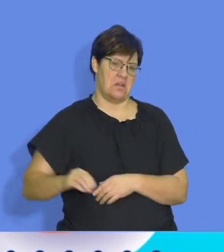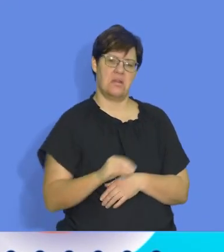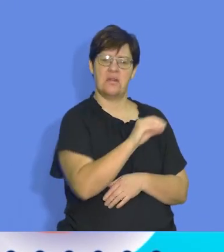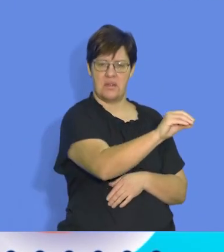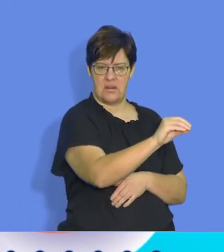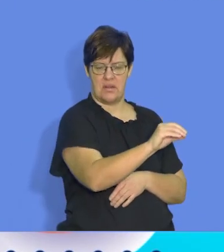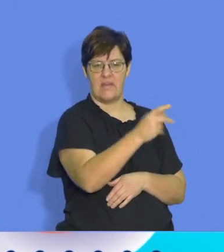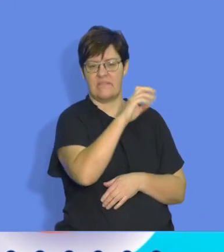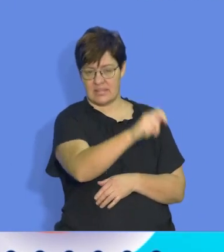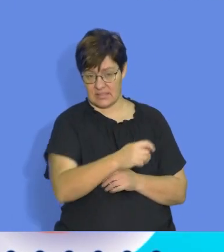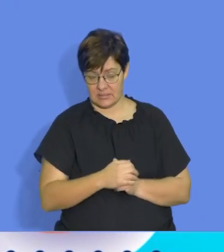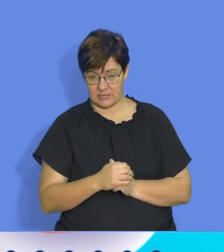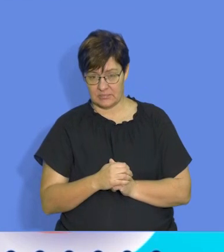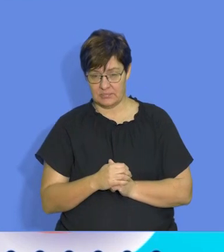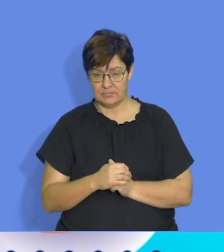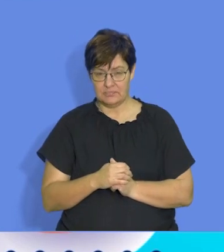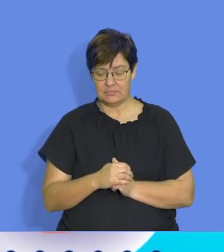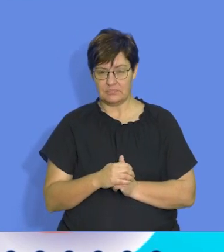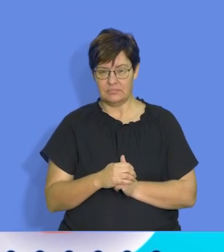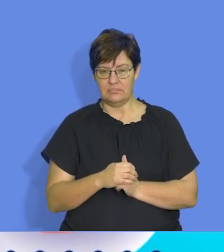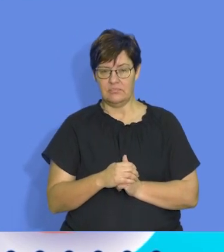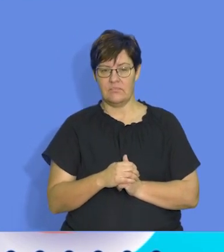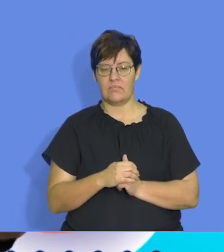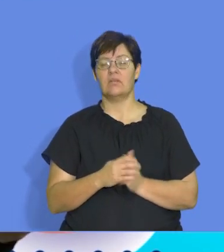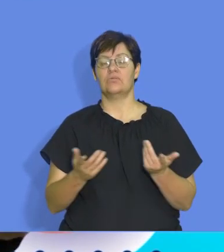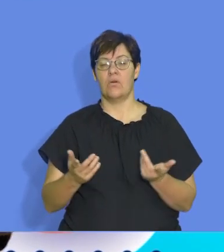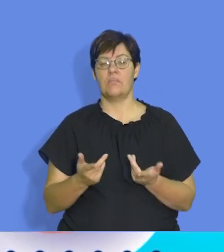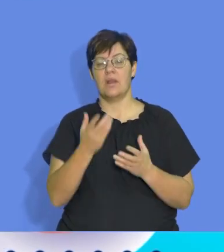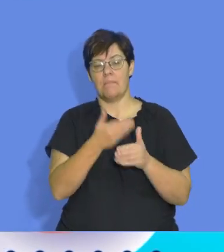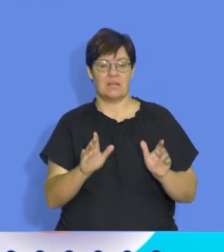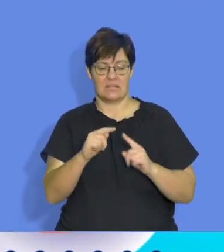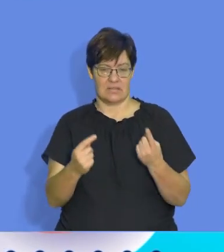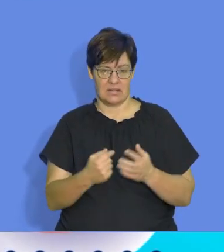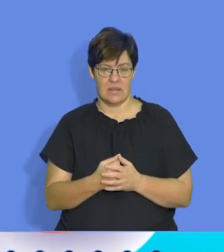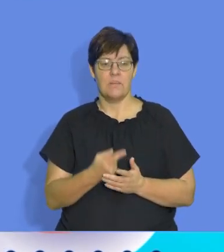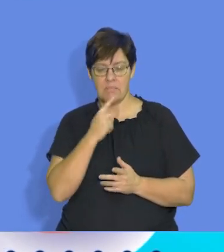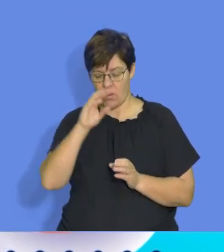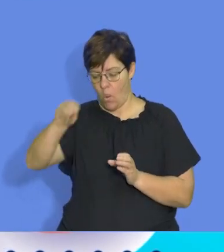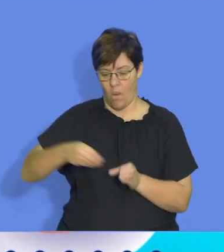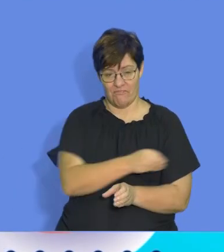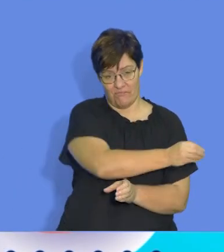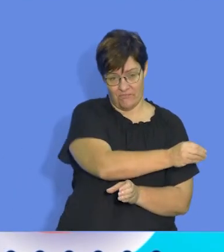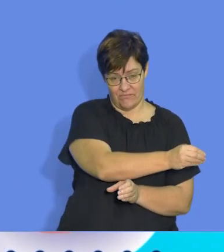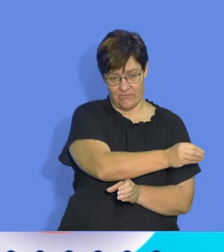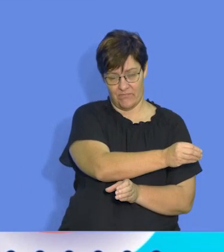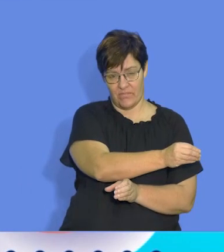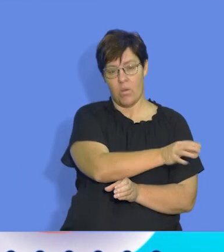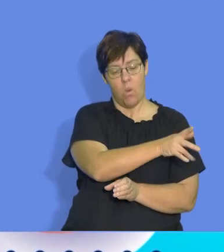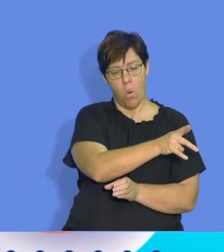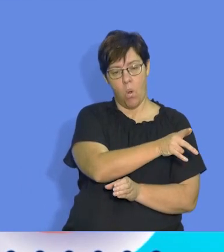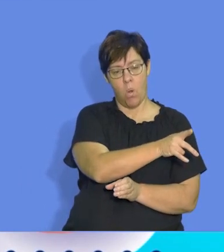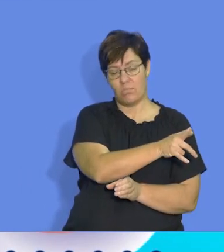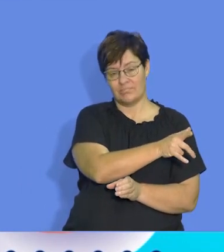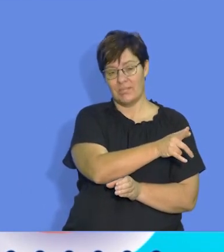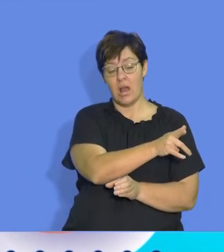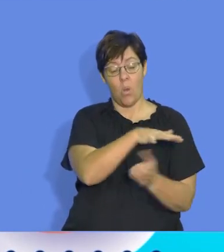no longer be seen as a necessary item to be in that basket, it could be removed. Or we said, if the